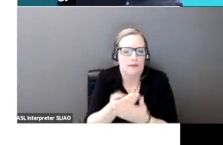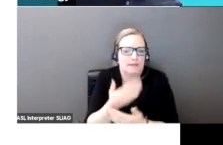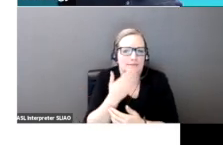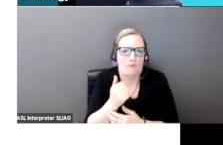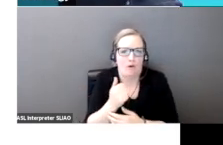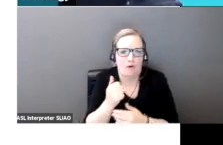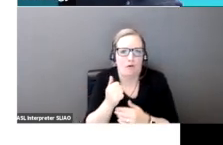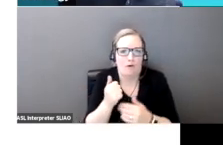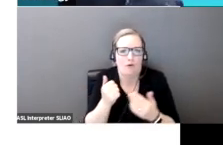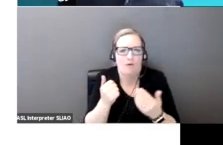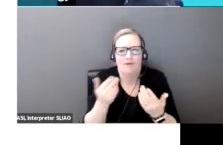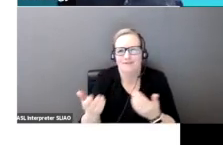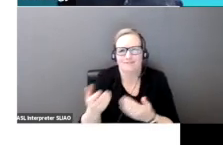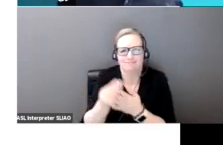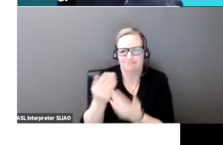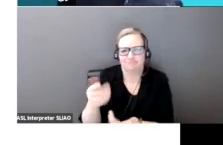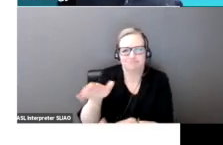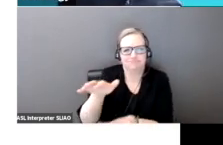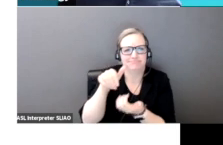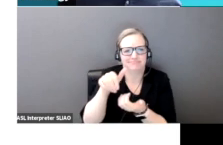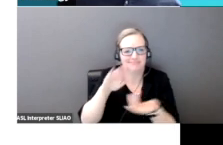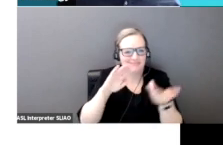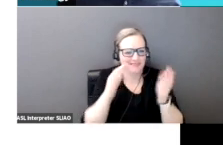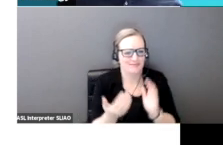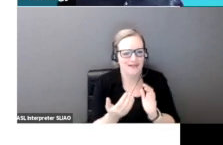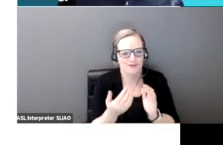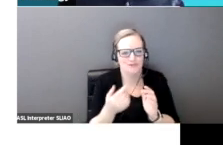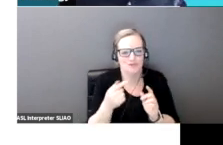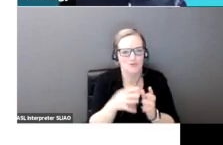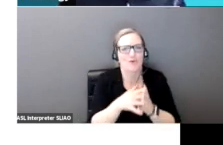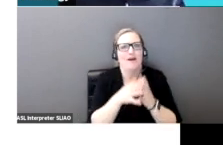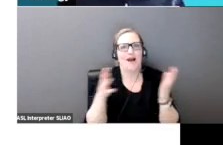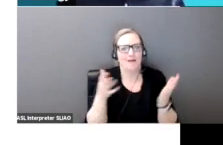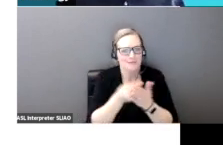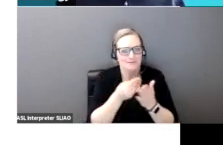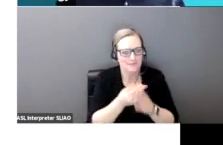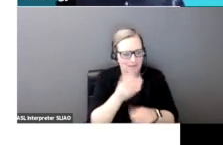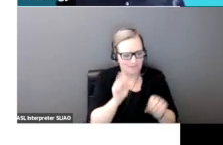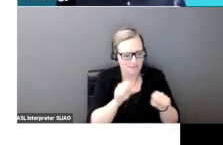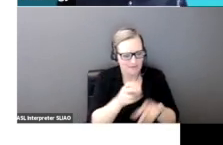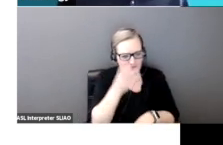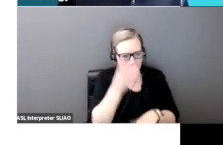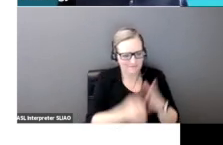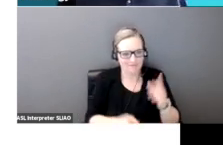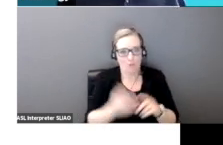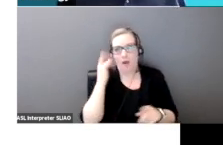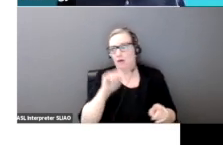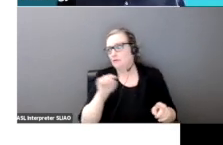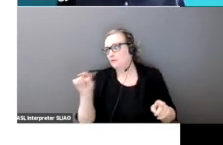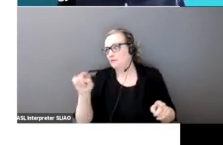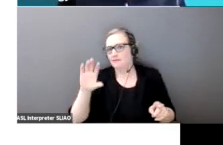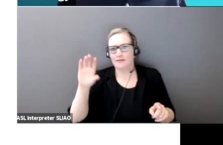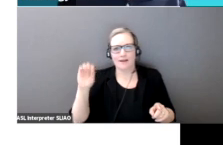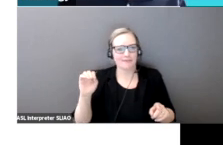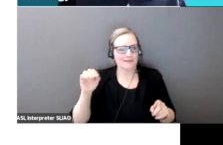product. So the way that you protect a trade secret, label it. Ensure that everyone who comes across